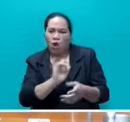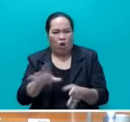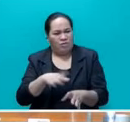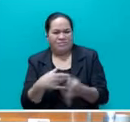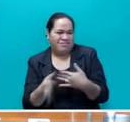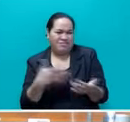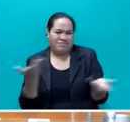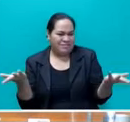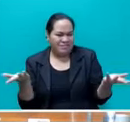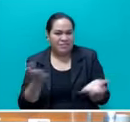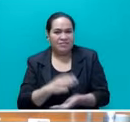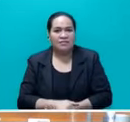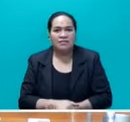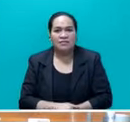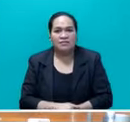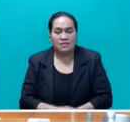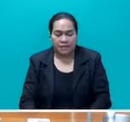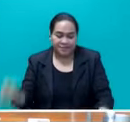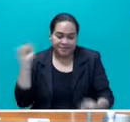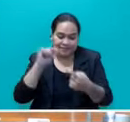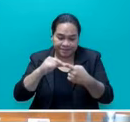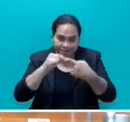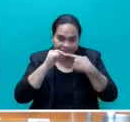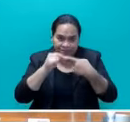Mr. Speaker, sir, the other point is that